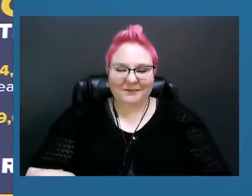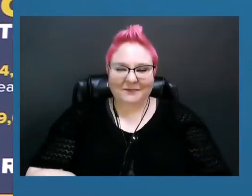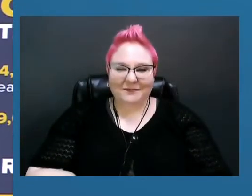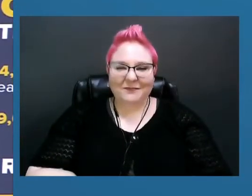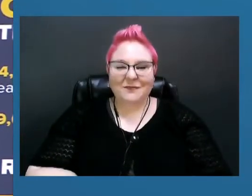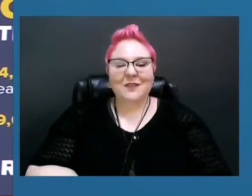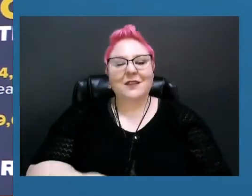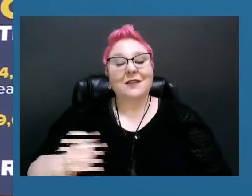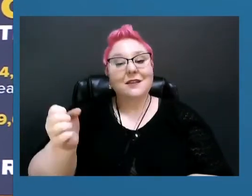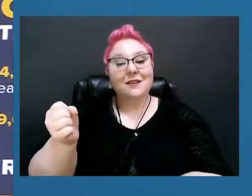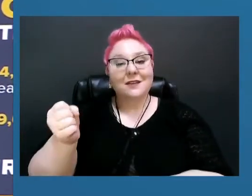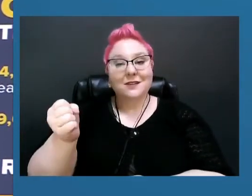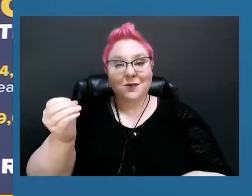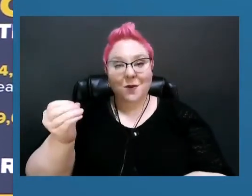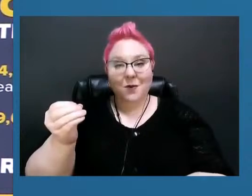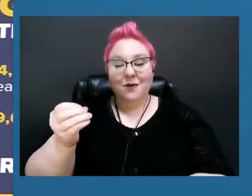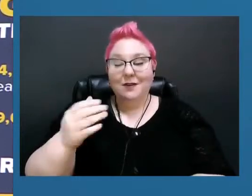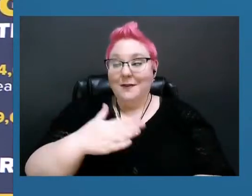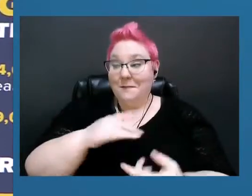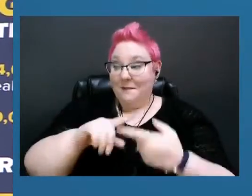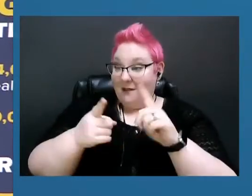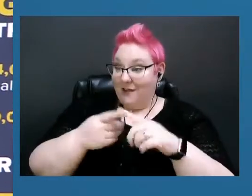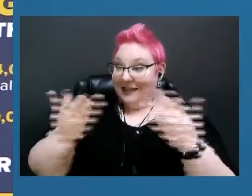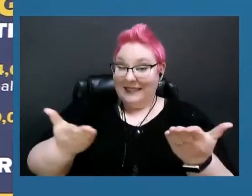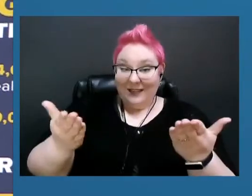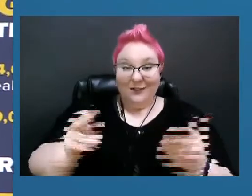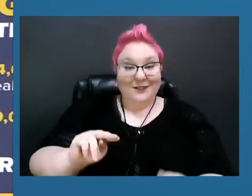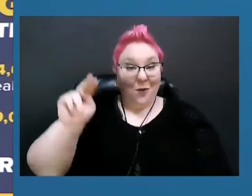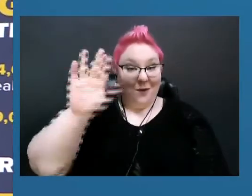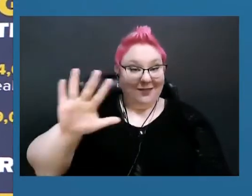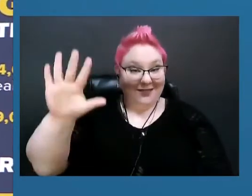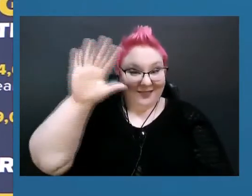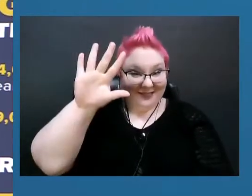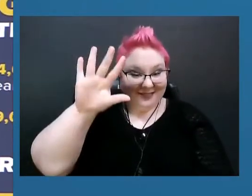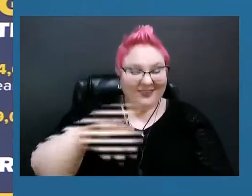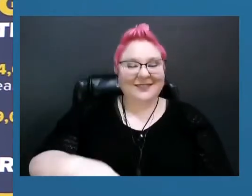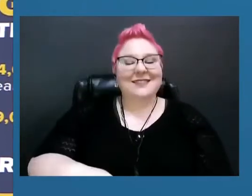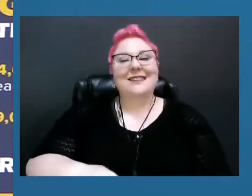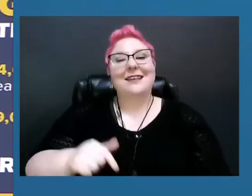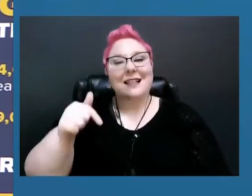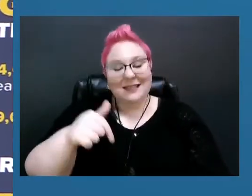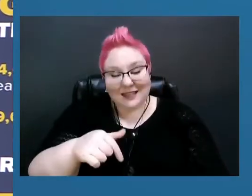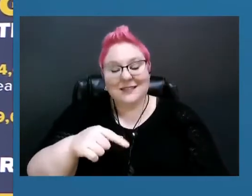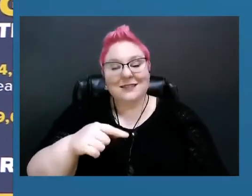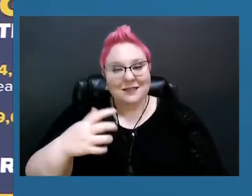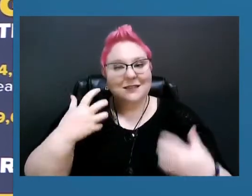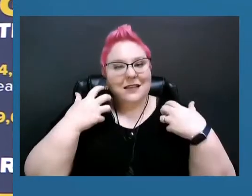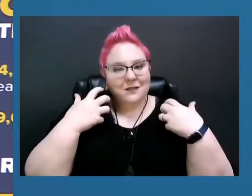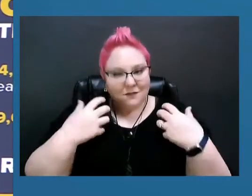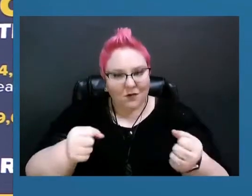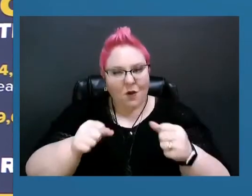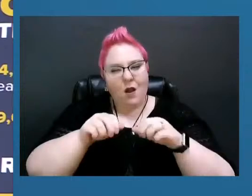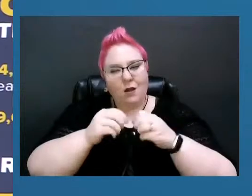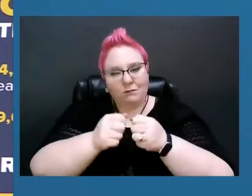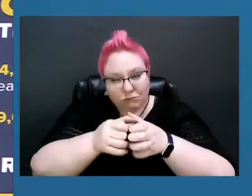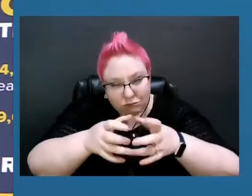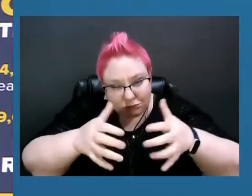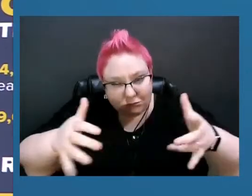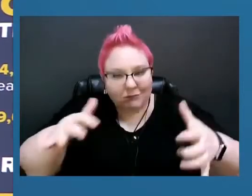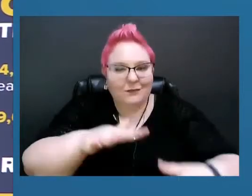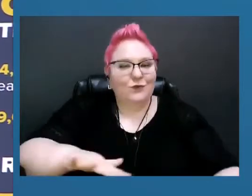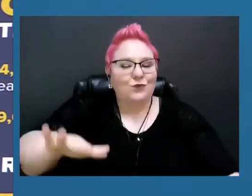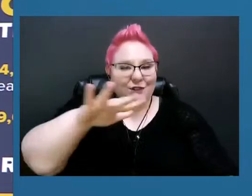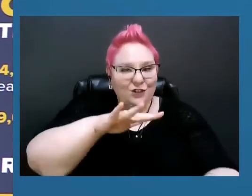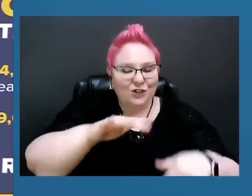So to my friends here in the North Country, this is a vibrant, growing region. I have talked to